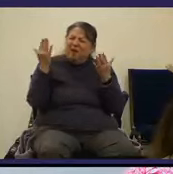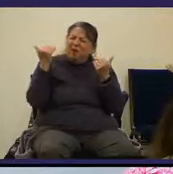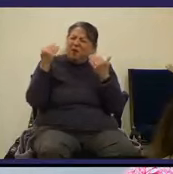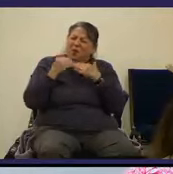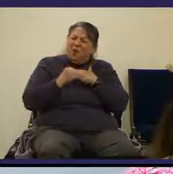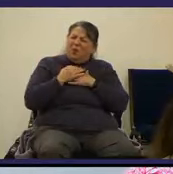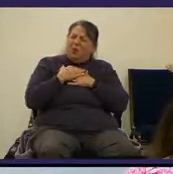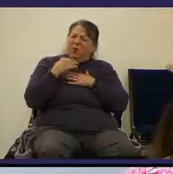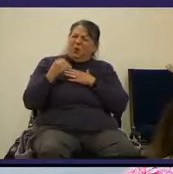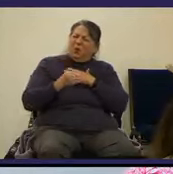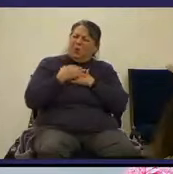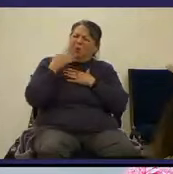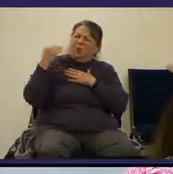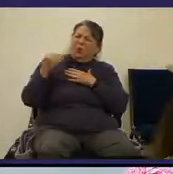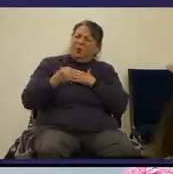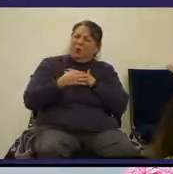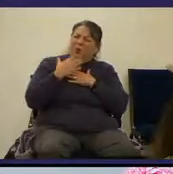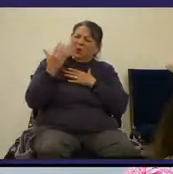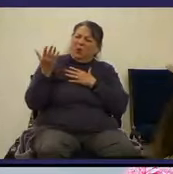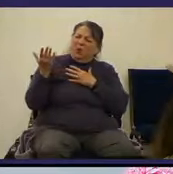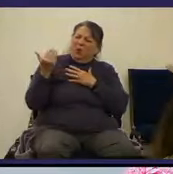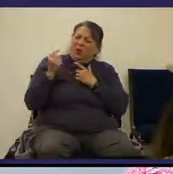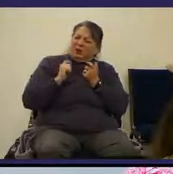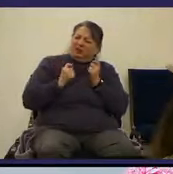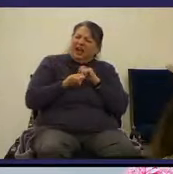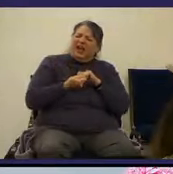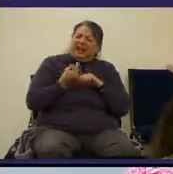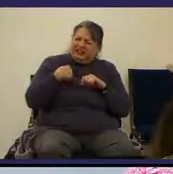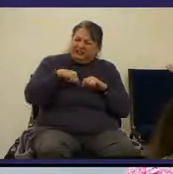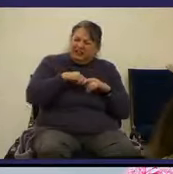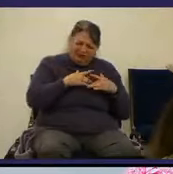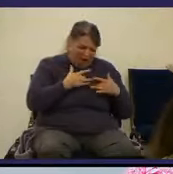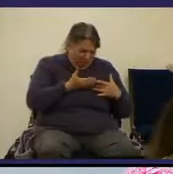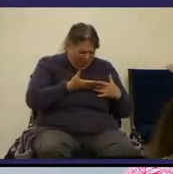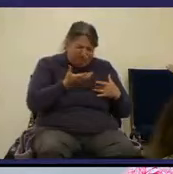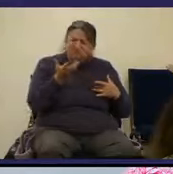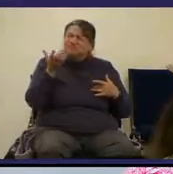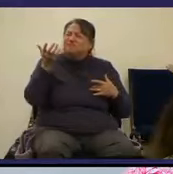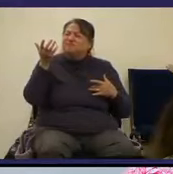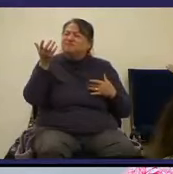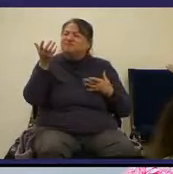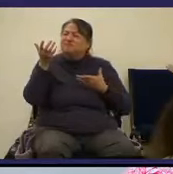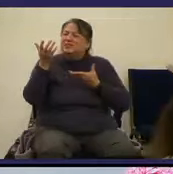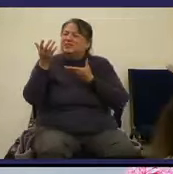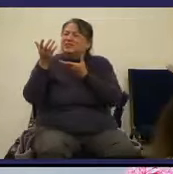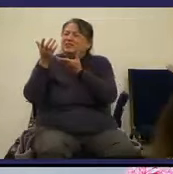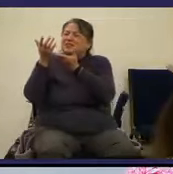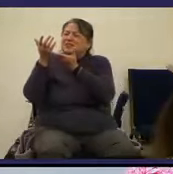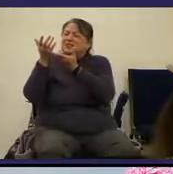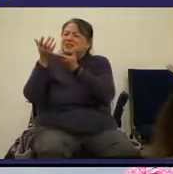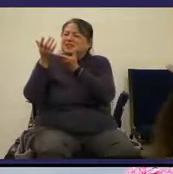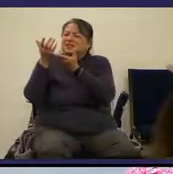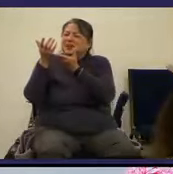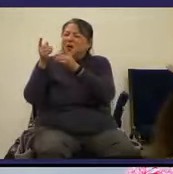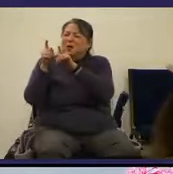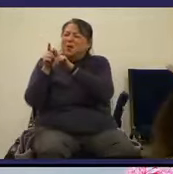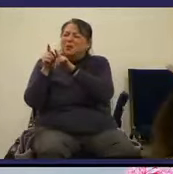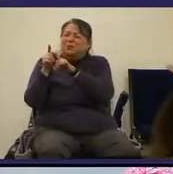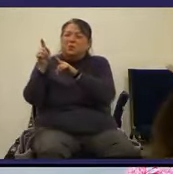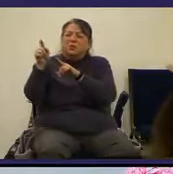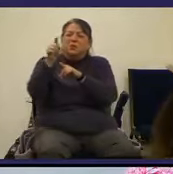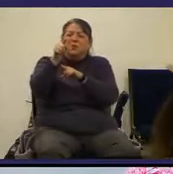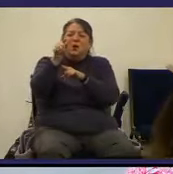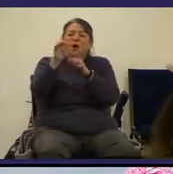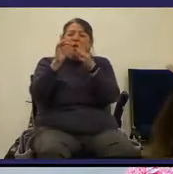say what you want to say and to do what you want to do in our hearts. We commit our hearts to you, not just ours in this sanctuary, but those listening to